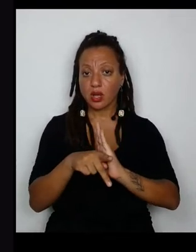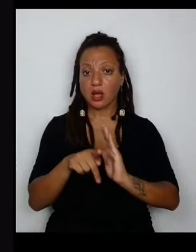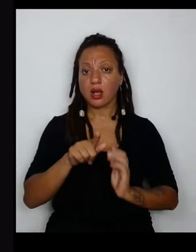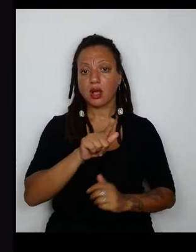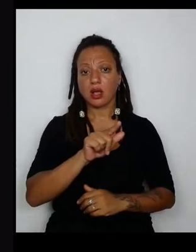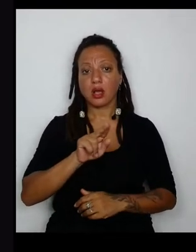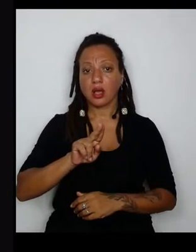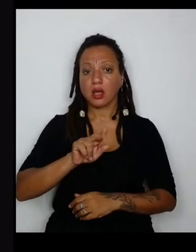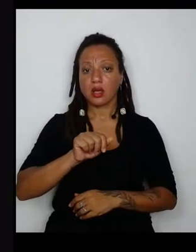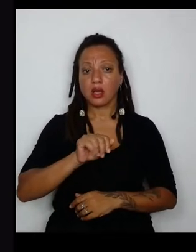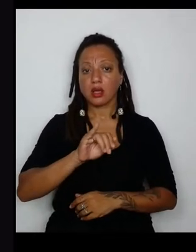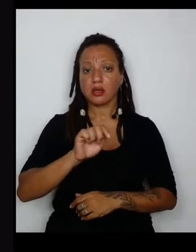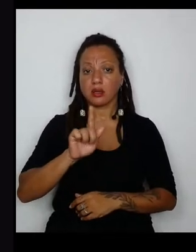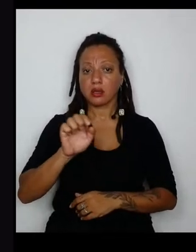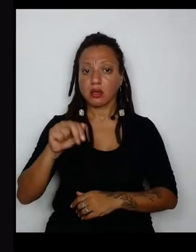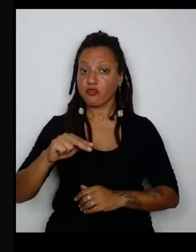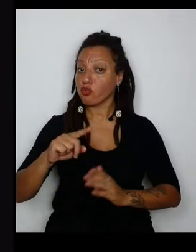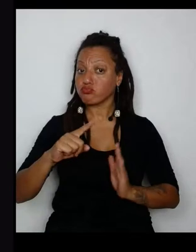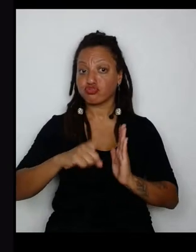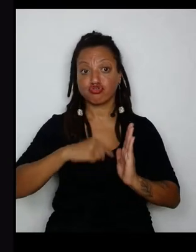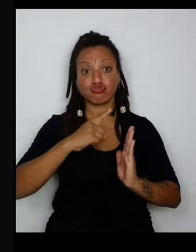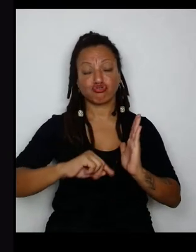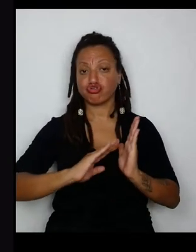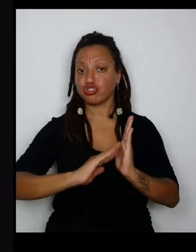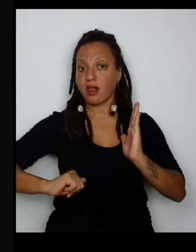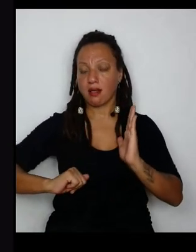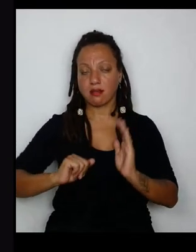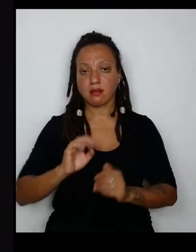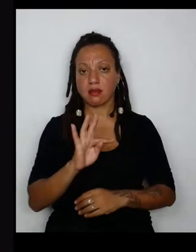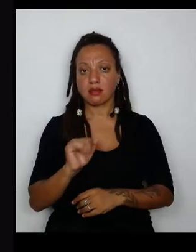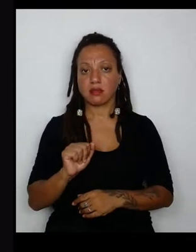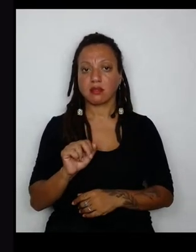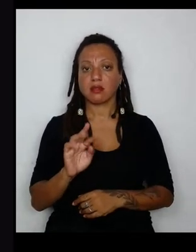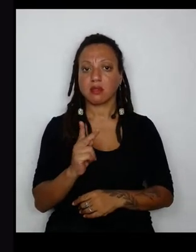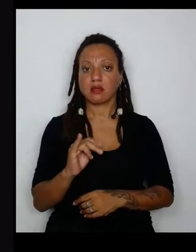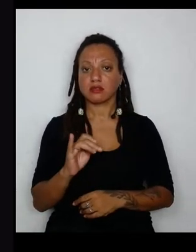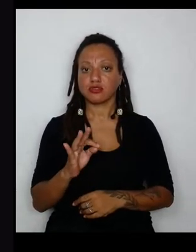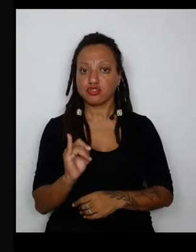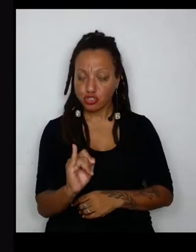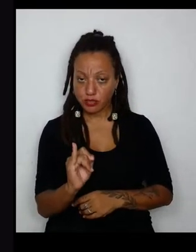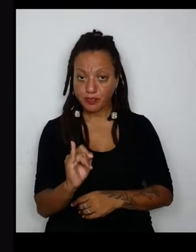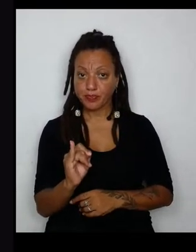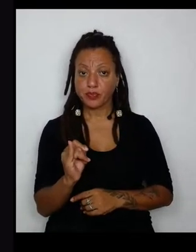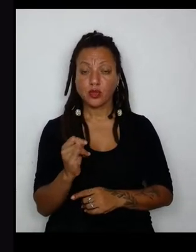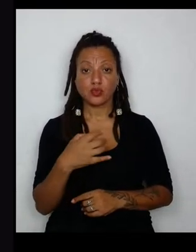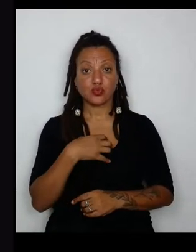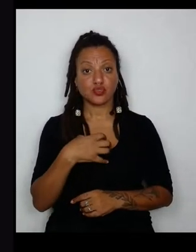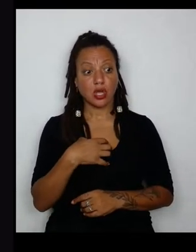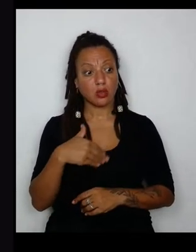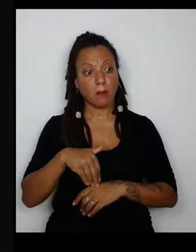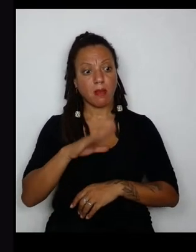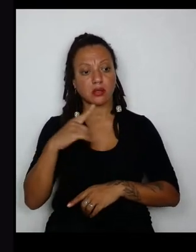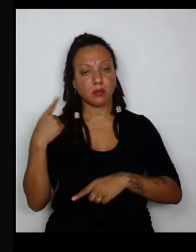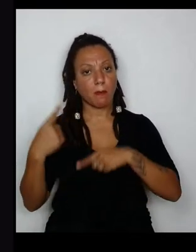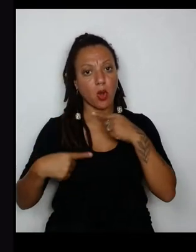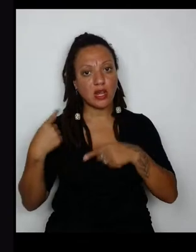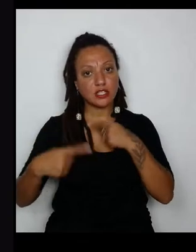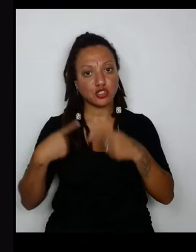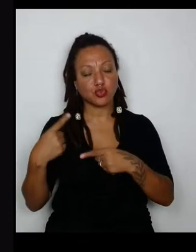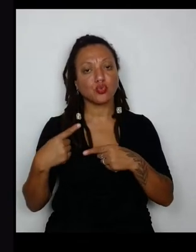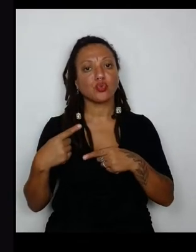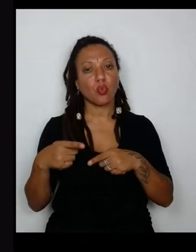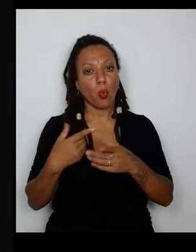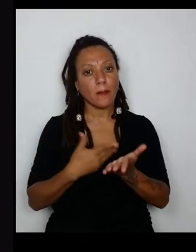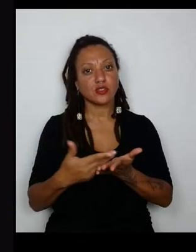increasingly politicized and escalating protests relating to french nuclear testing these culminated in